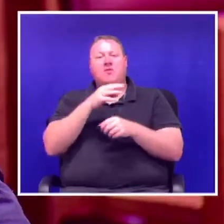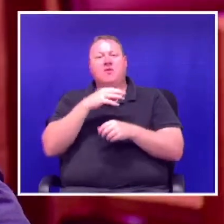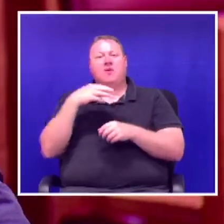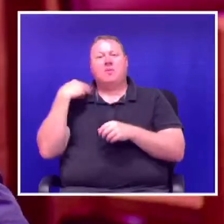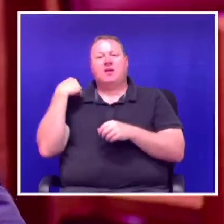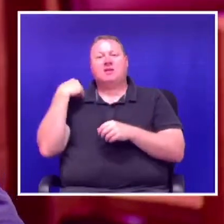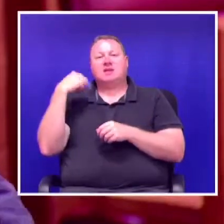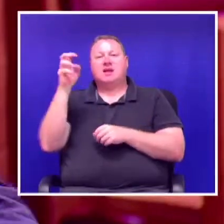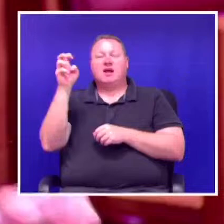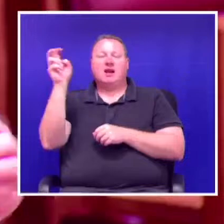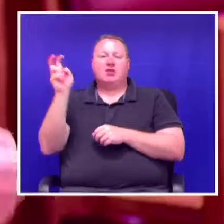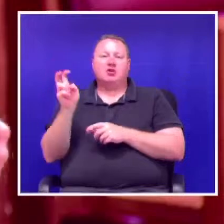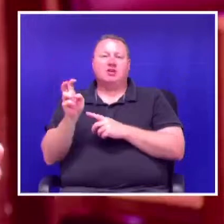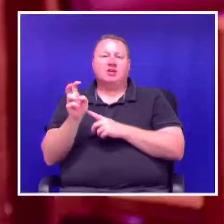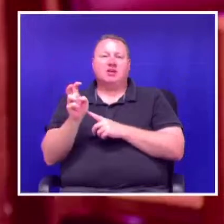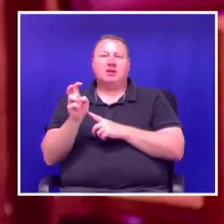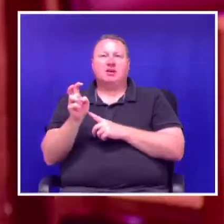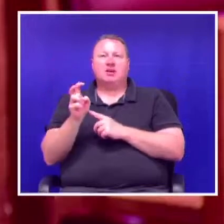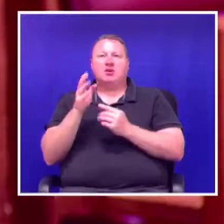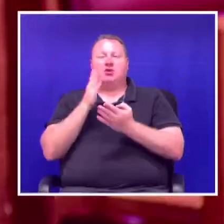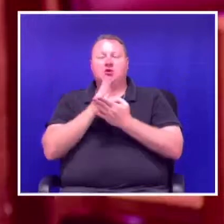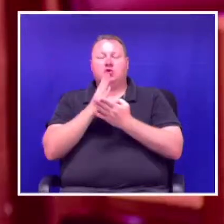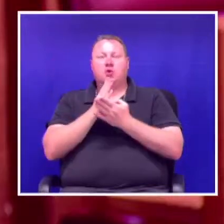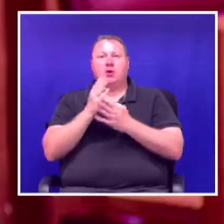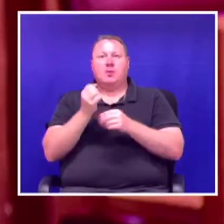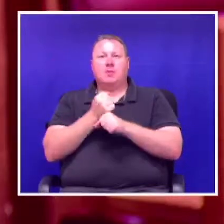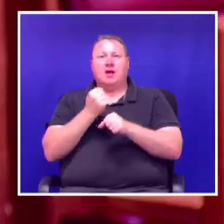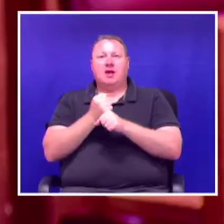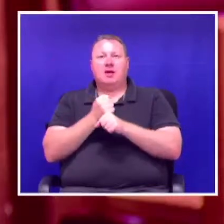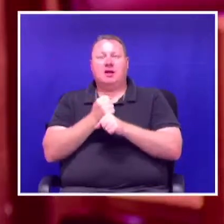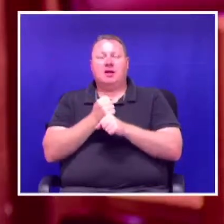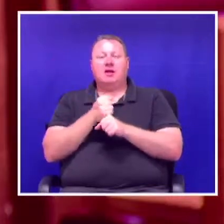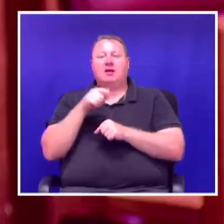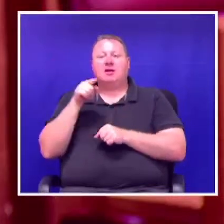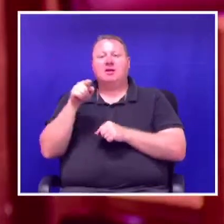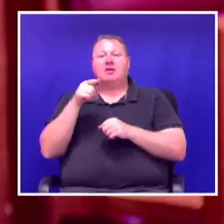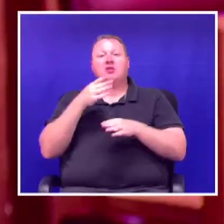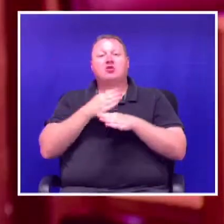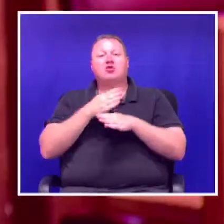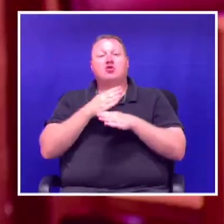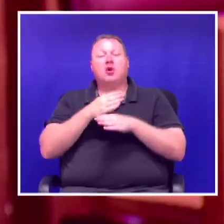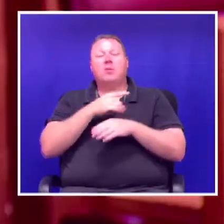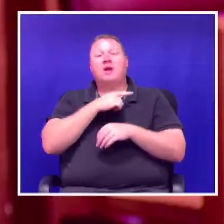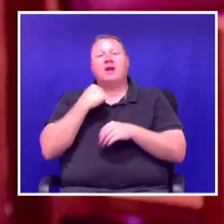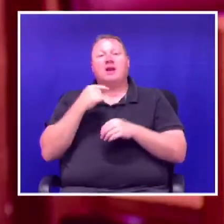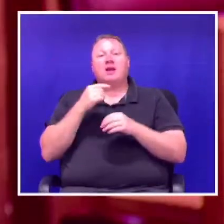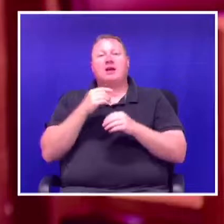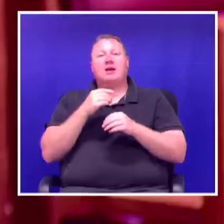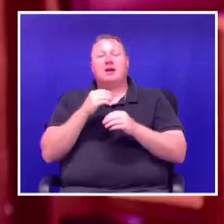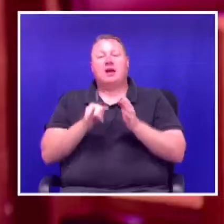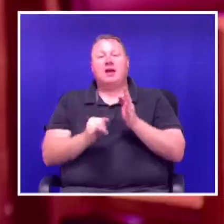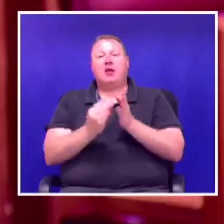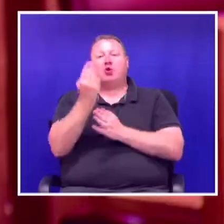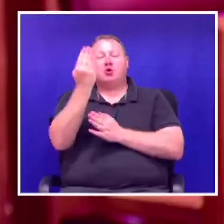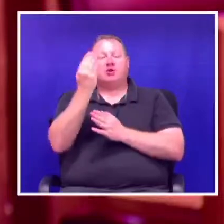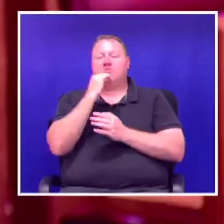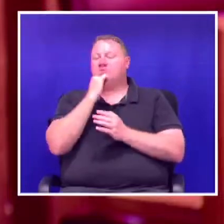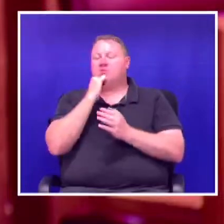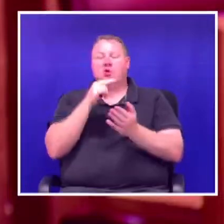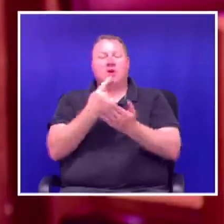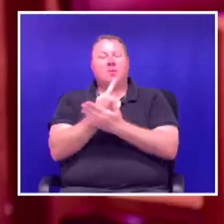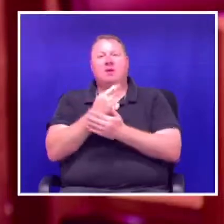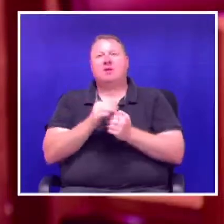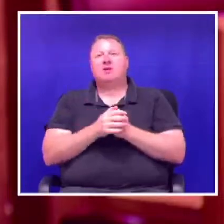Energy to ensure that this job-killing increase does not go ahead. Thank you, Deputy